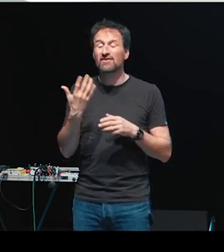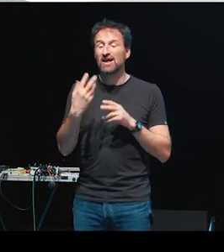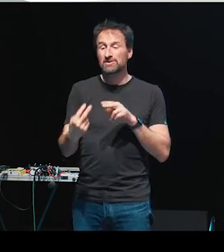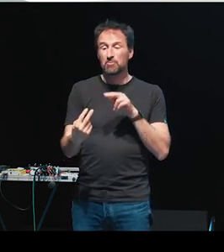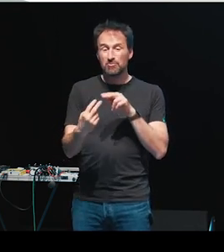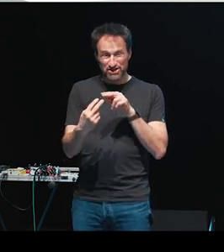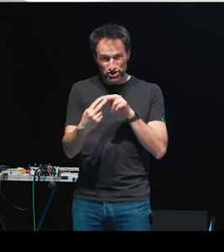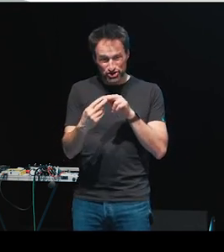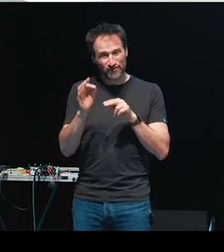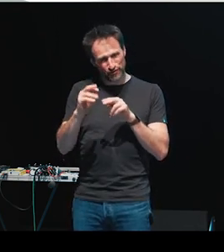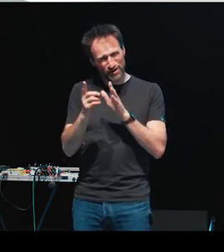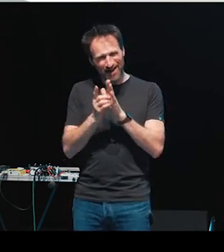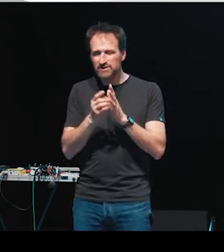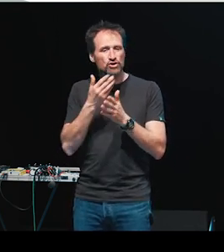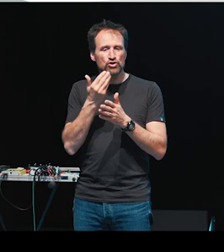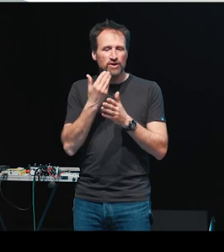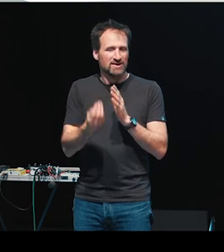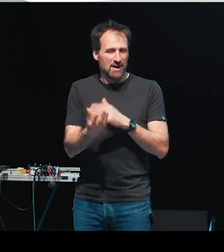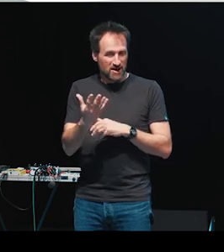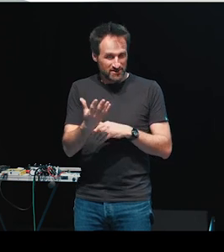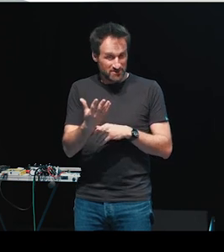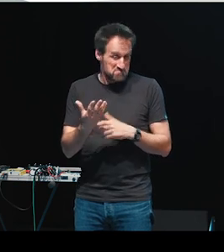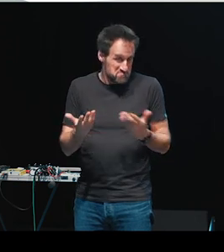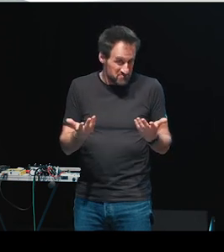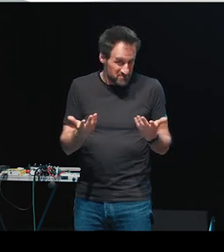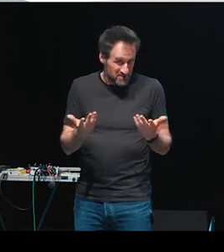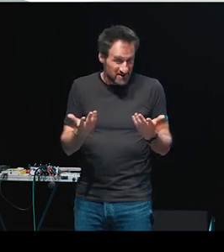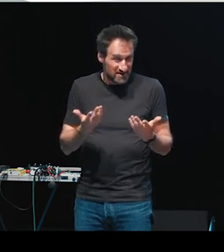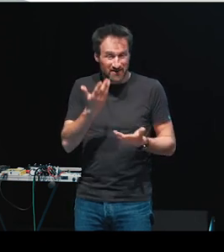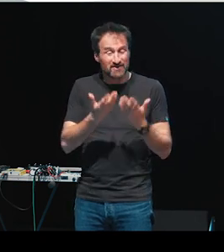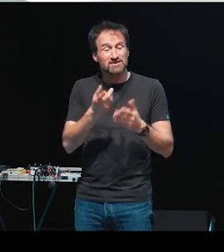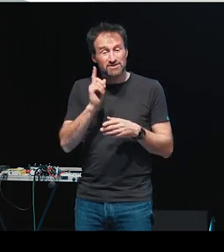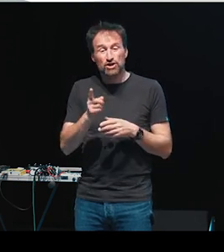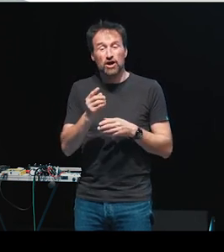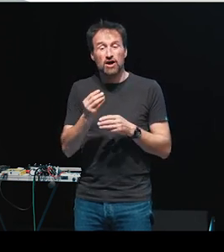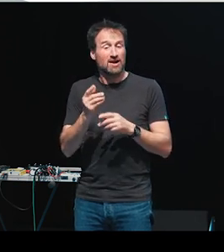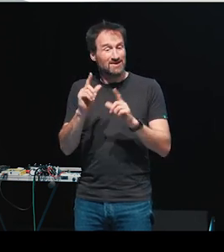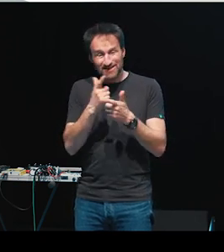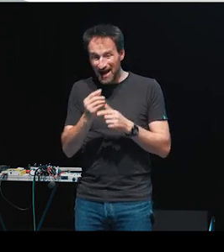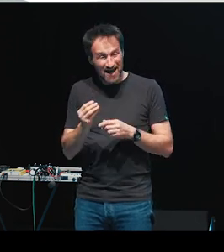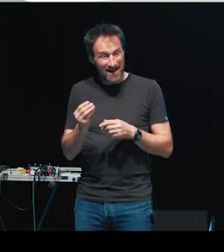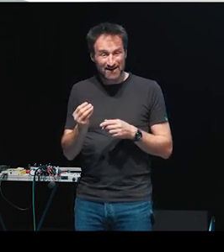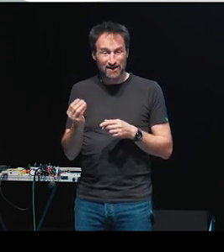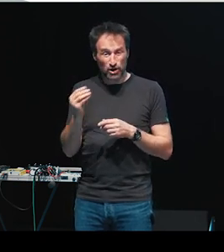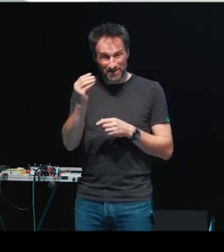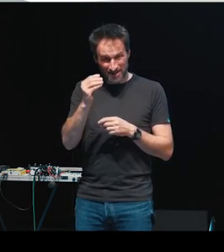yet? The question is, like, should you render no comments, or should you render a loading spinner?